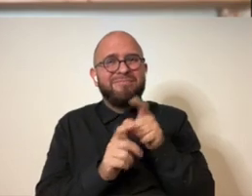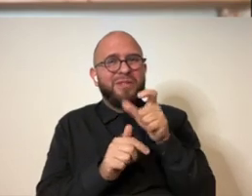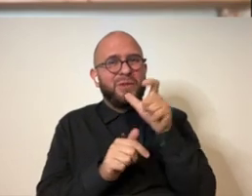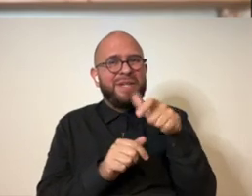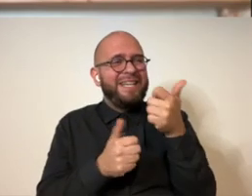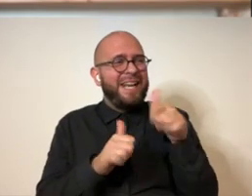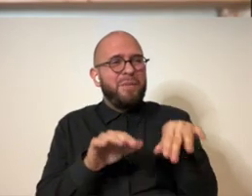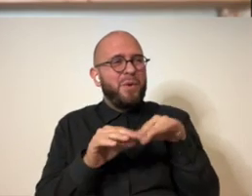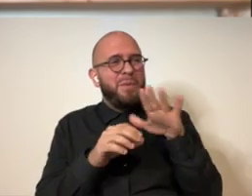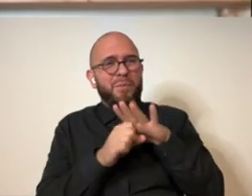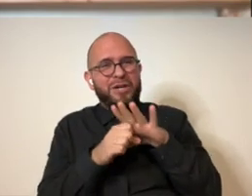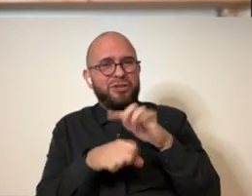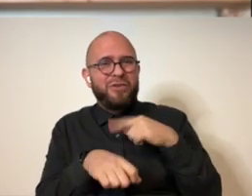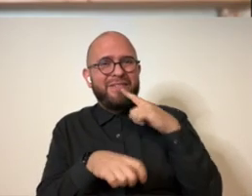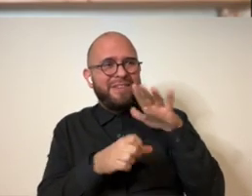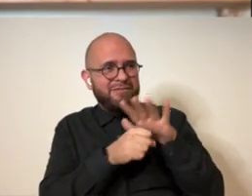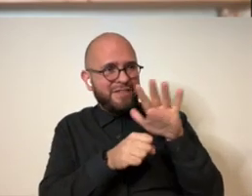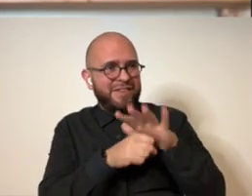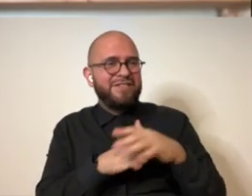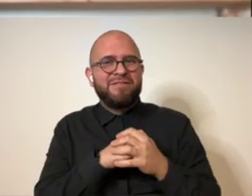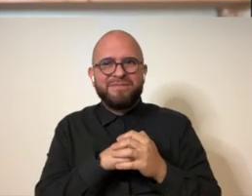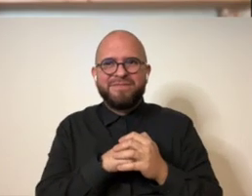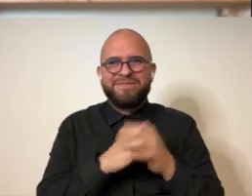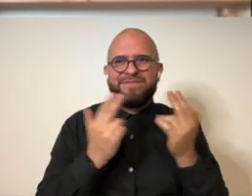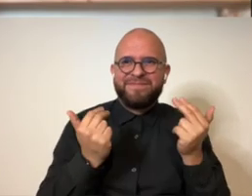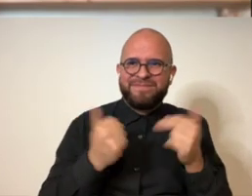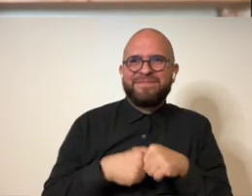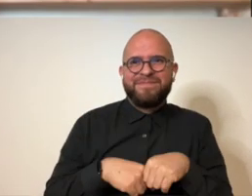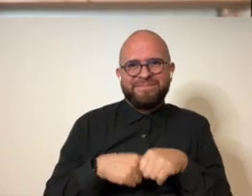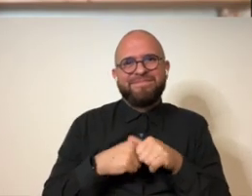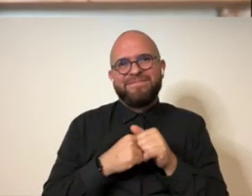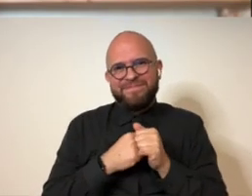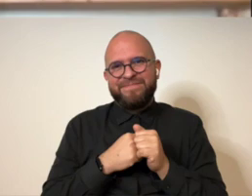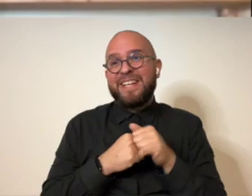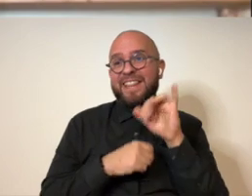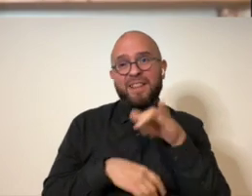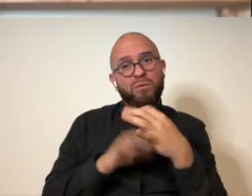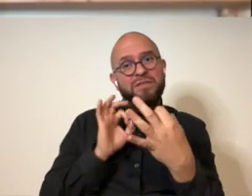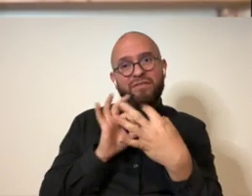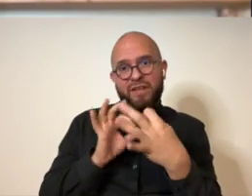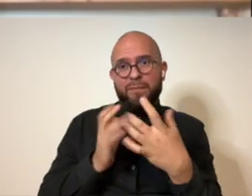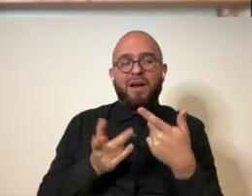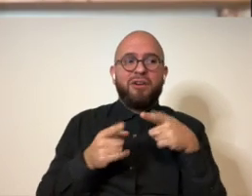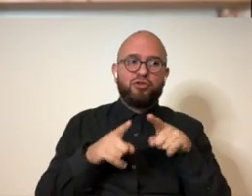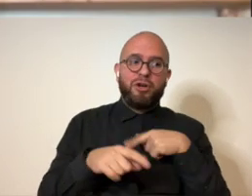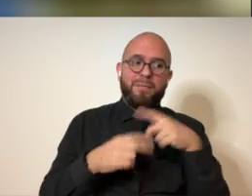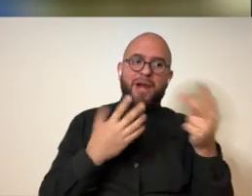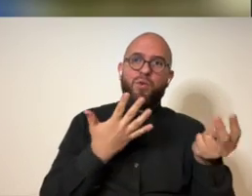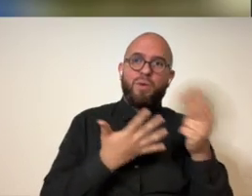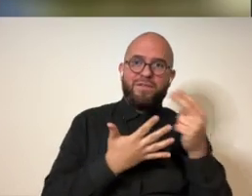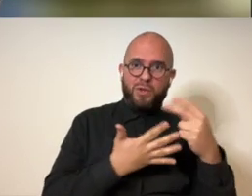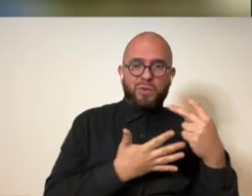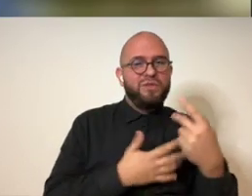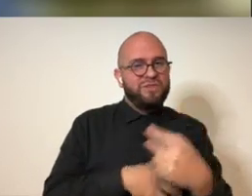glad. I think it'll be wonderful, and you don't need to get any more pressure. I think you got enough.